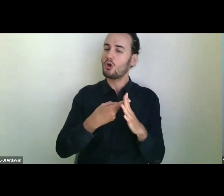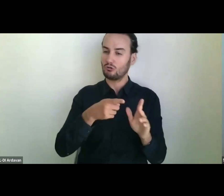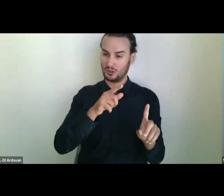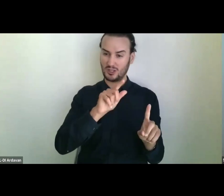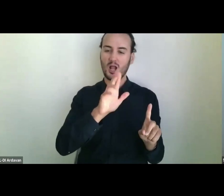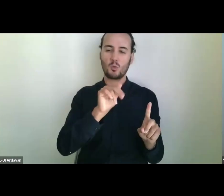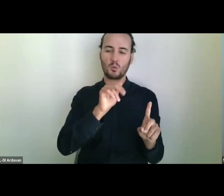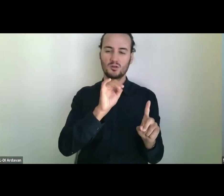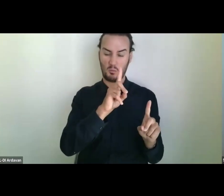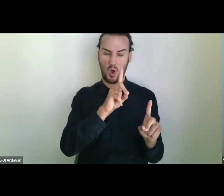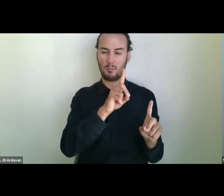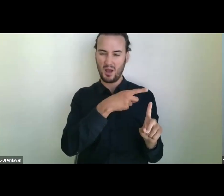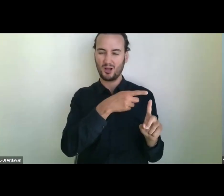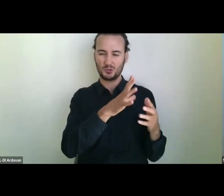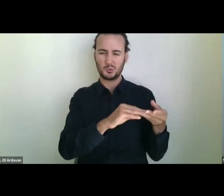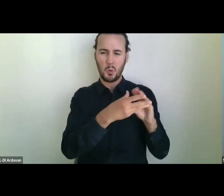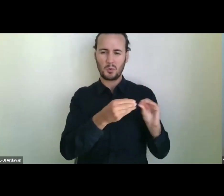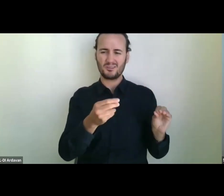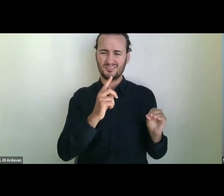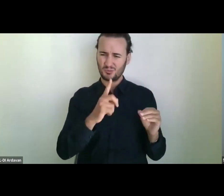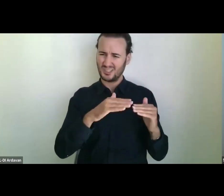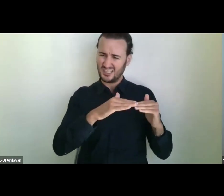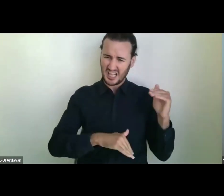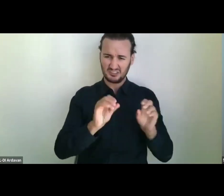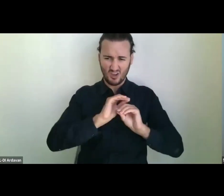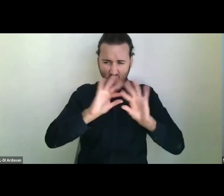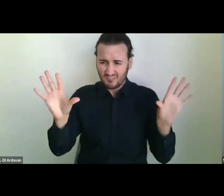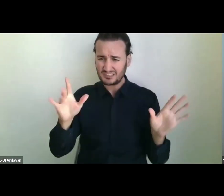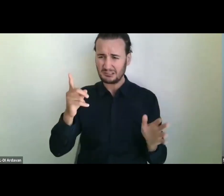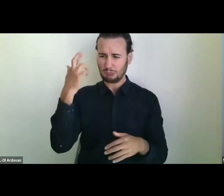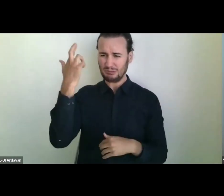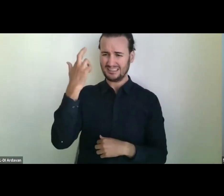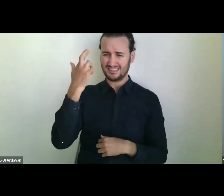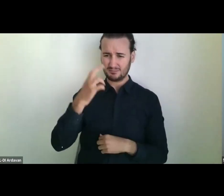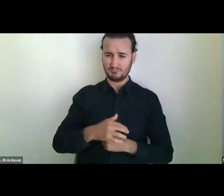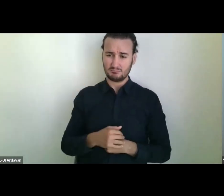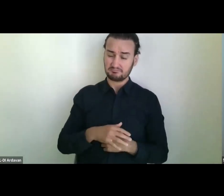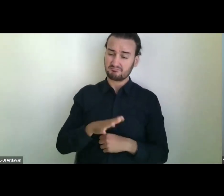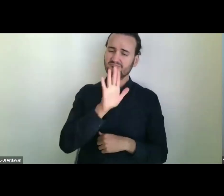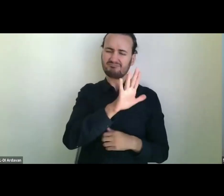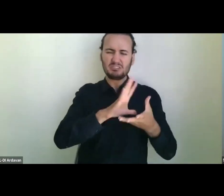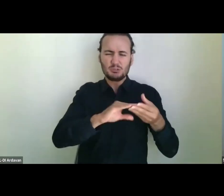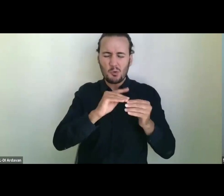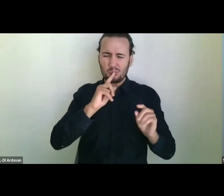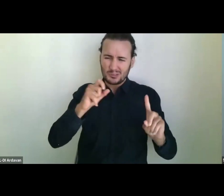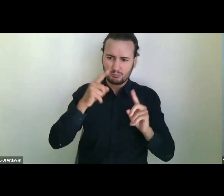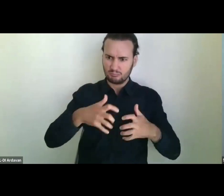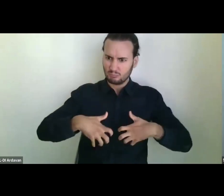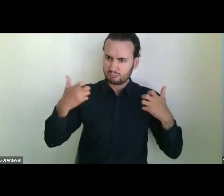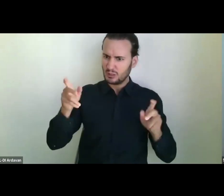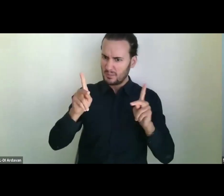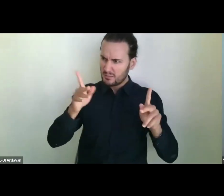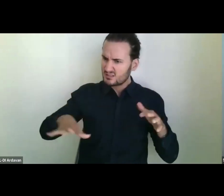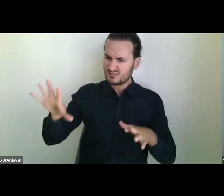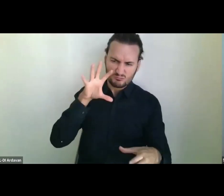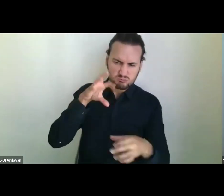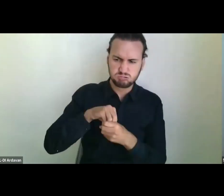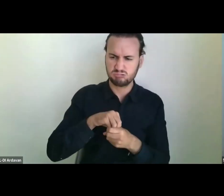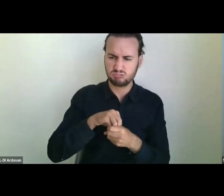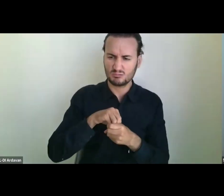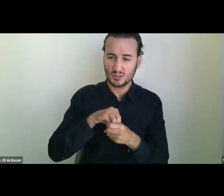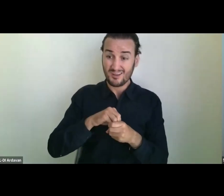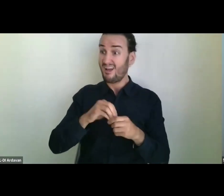obvious reasons. I want to point out why his story sparked moral outrage, prompted the public to engage, as if each and